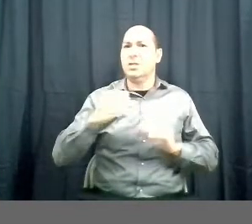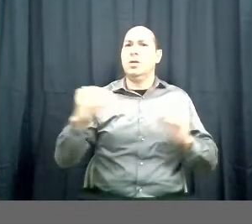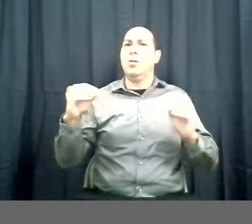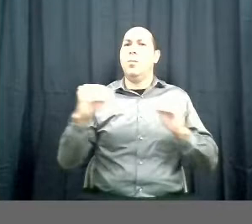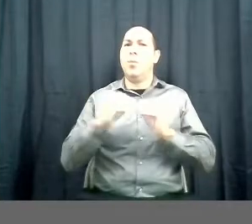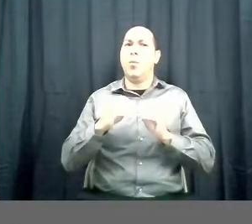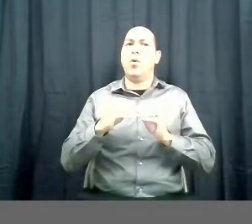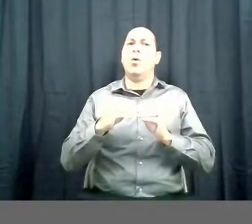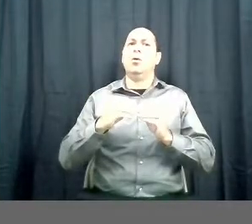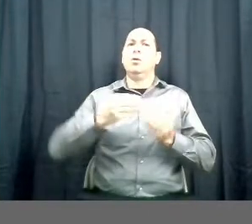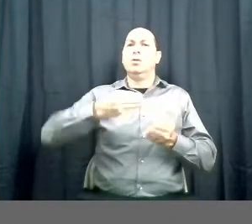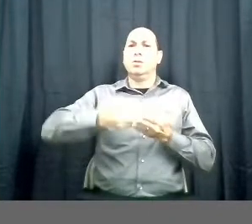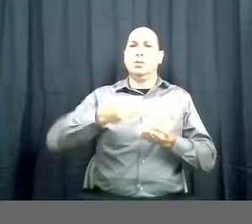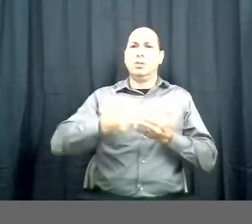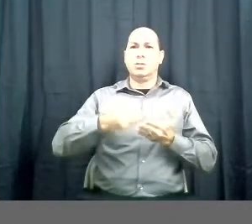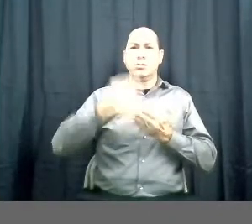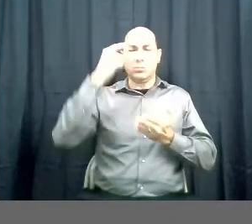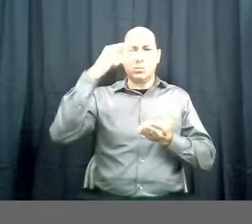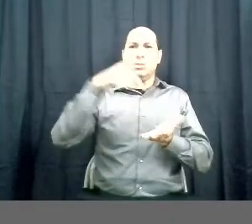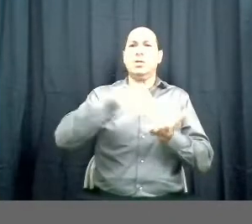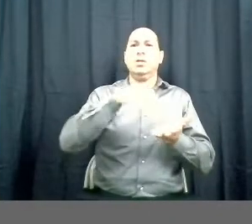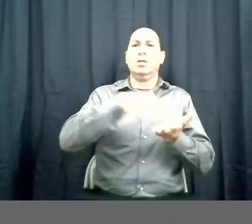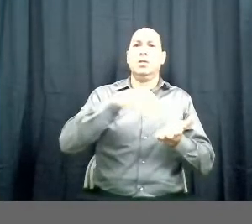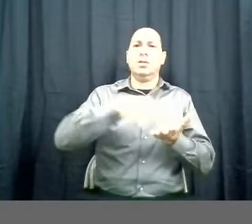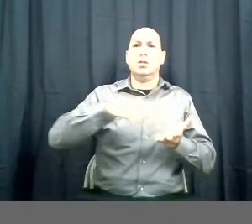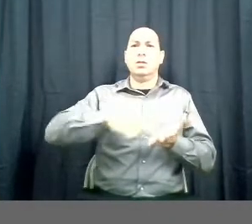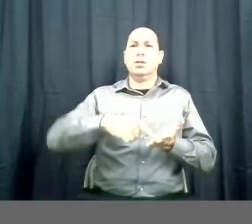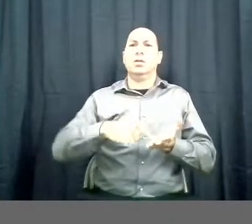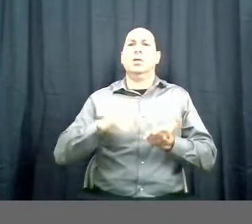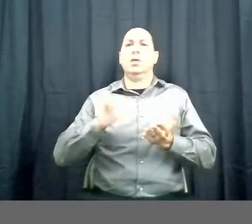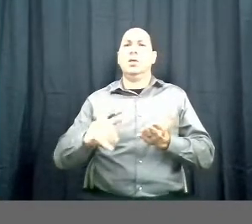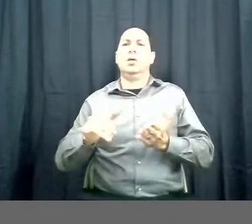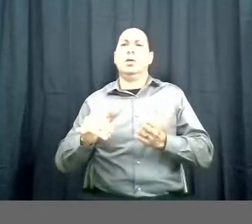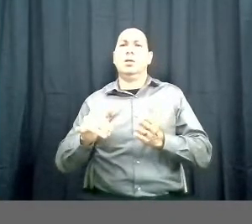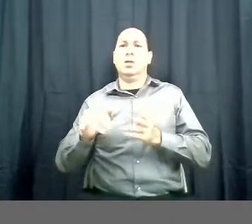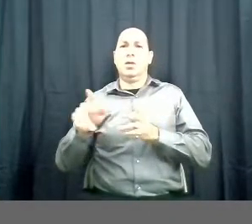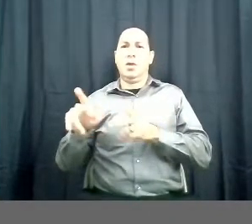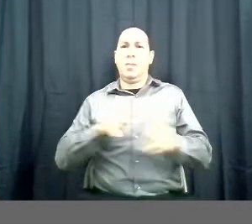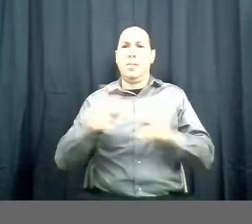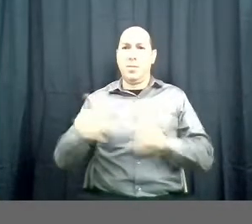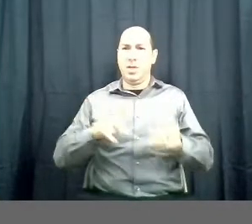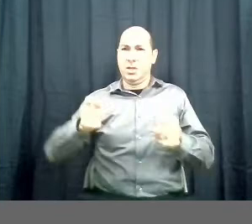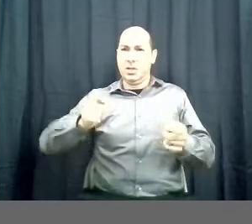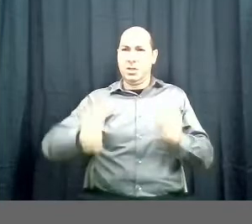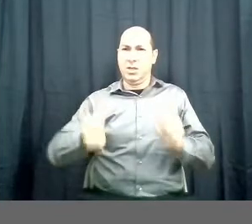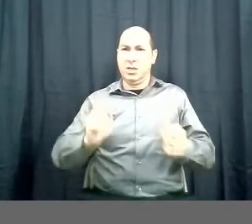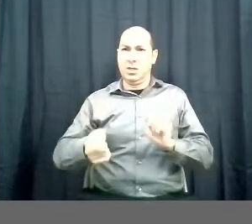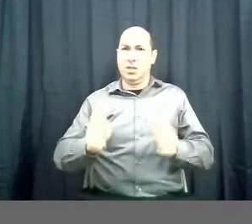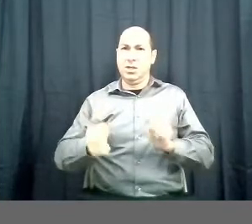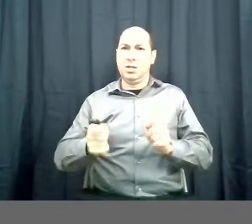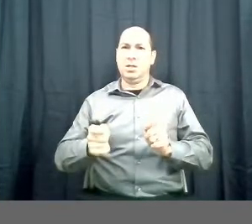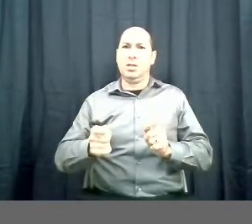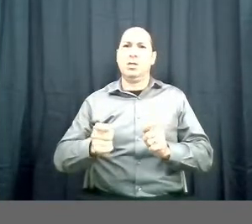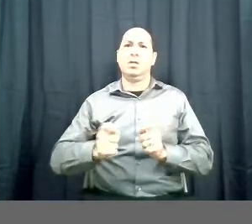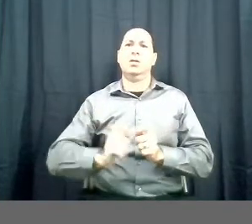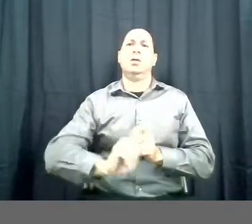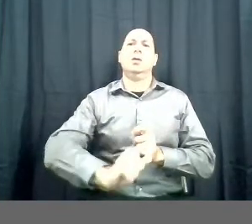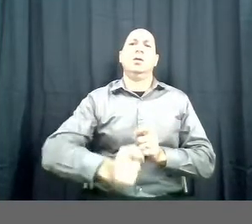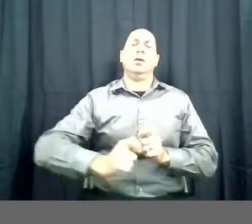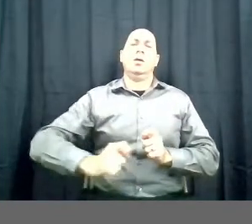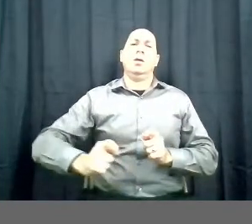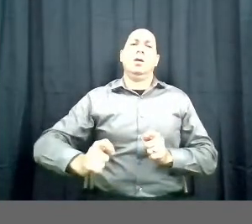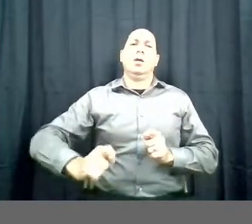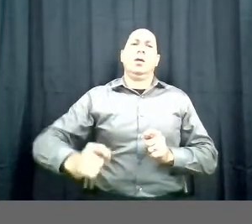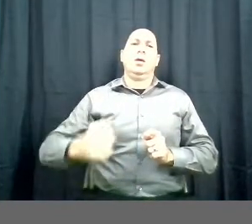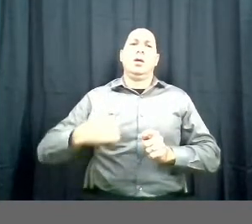service, this revised plan of adjustment takes money from people who have never been paid,